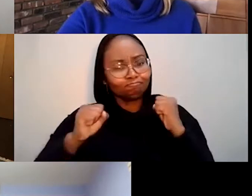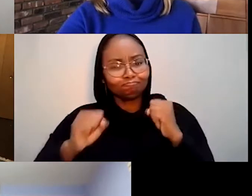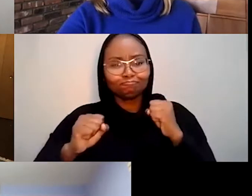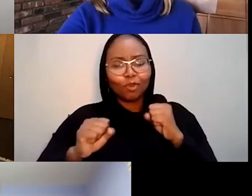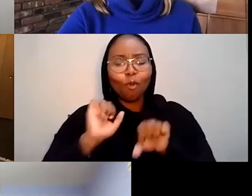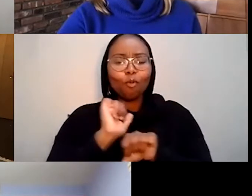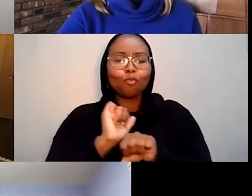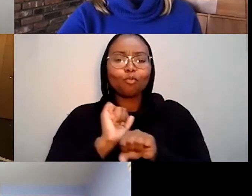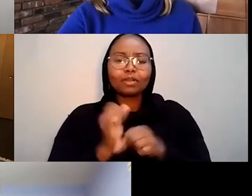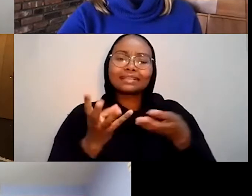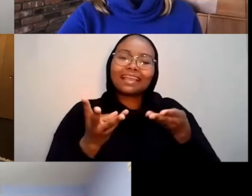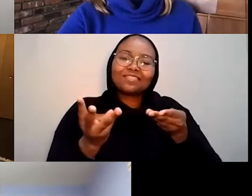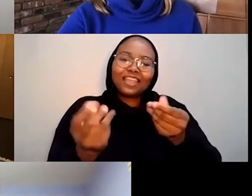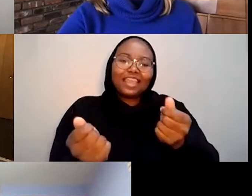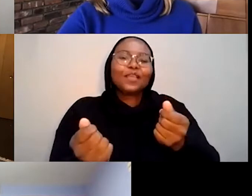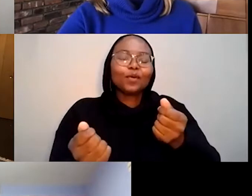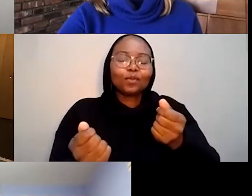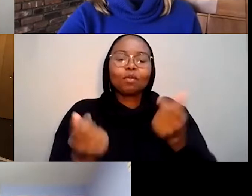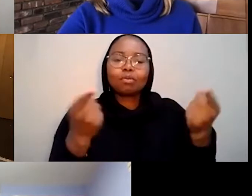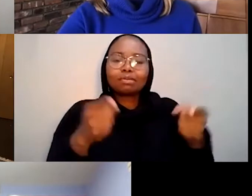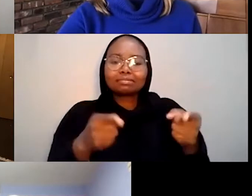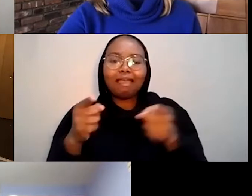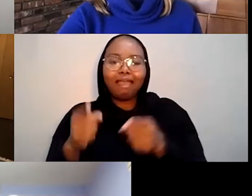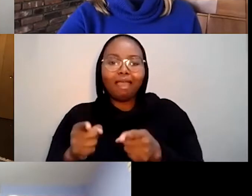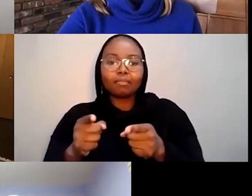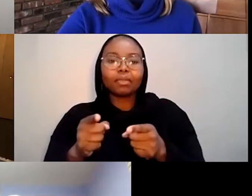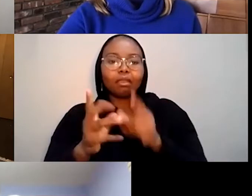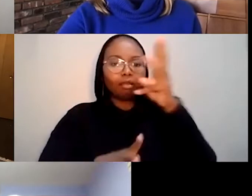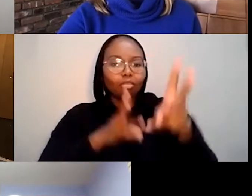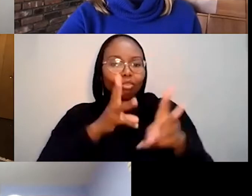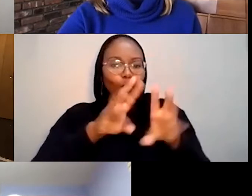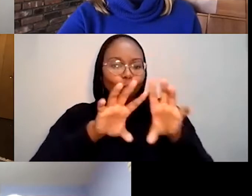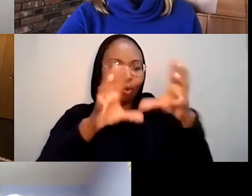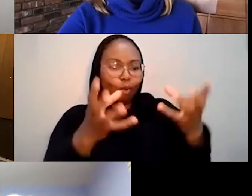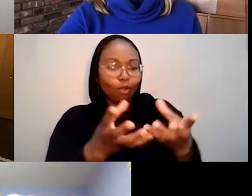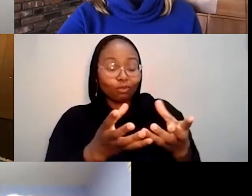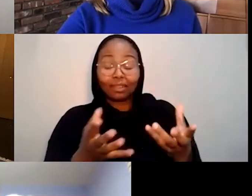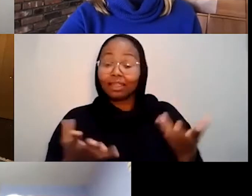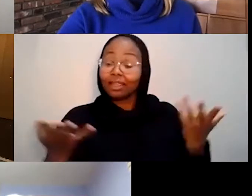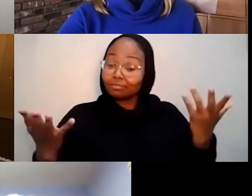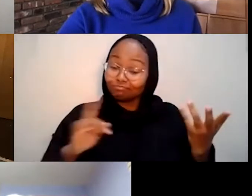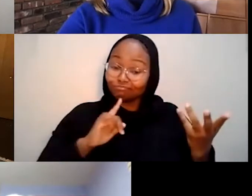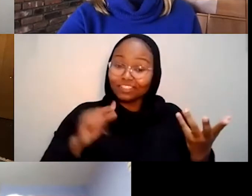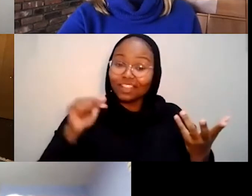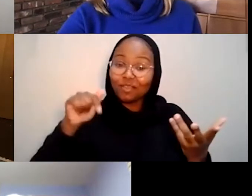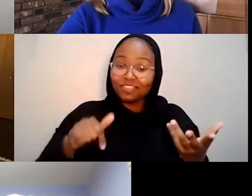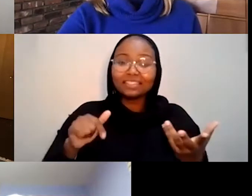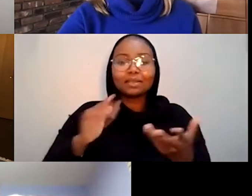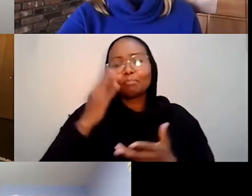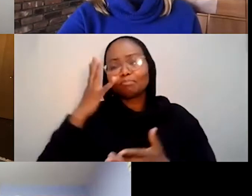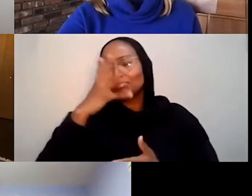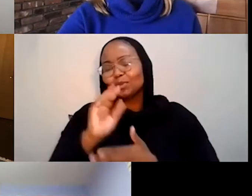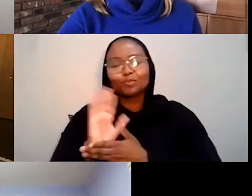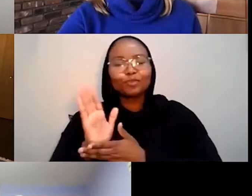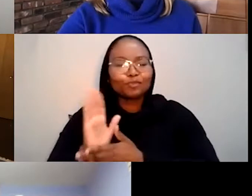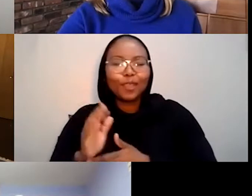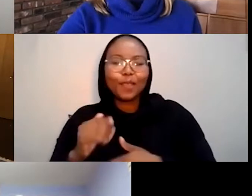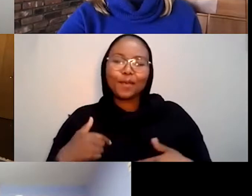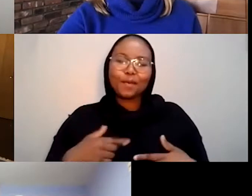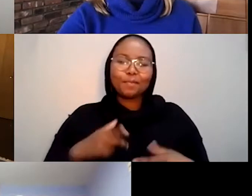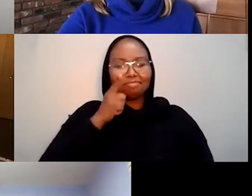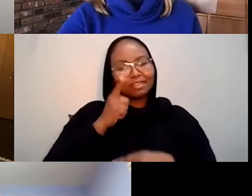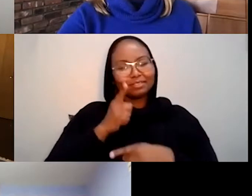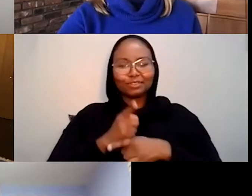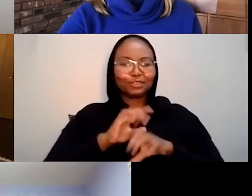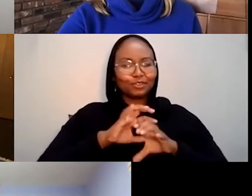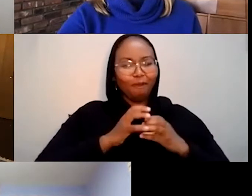world. And after all, isn't this what this beautiful film and this beautiful sisterhood is all about? It's about women coming together to